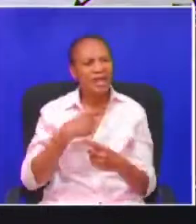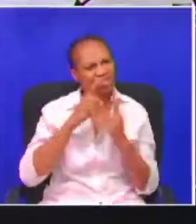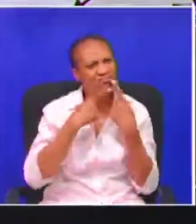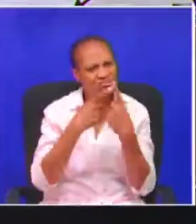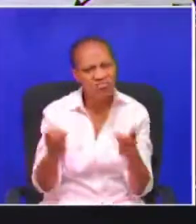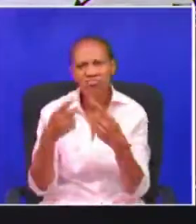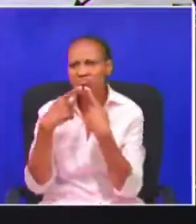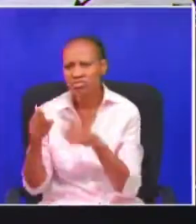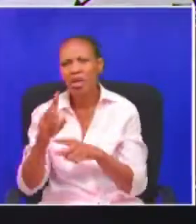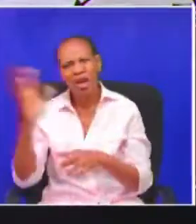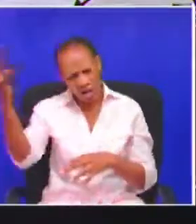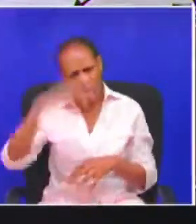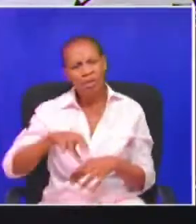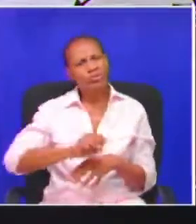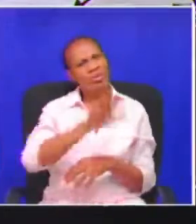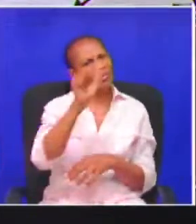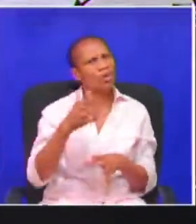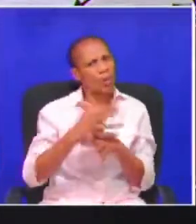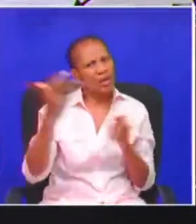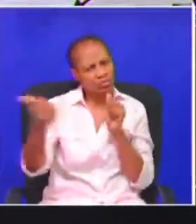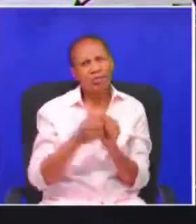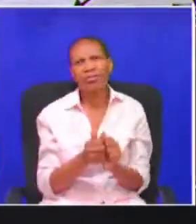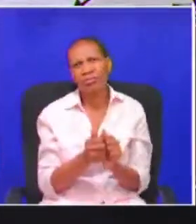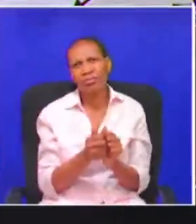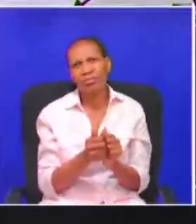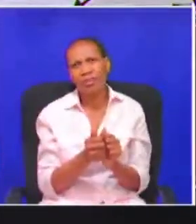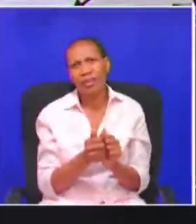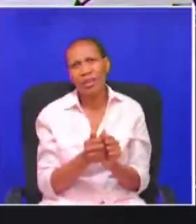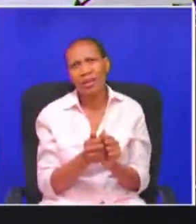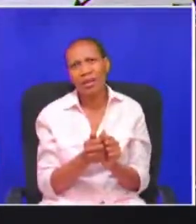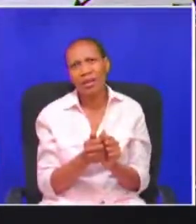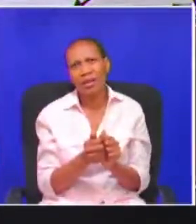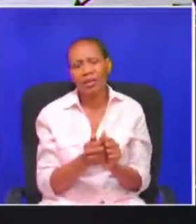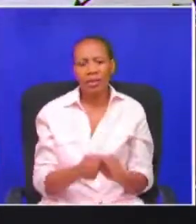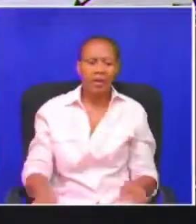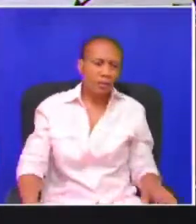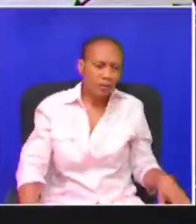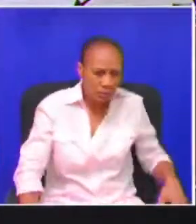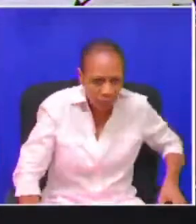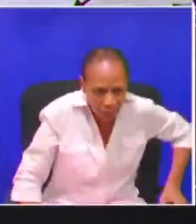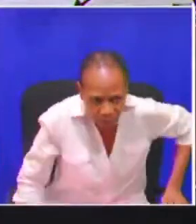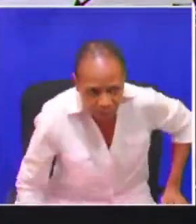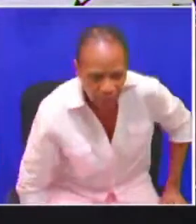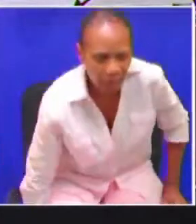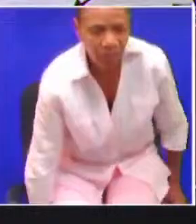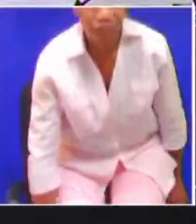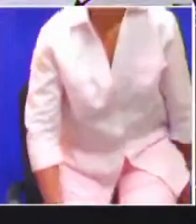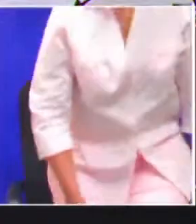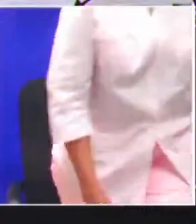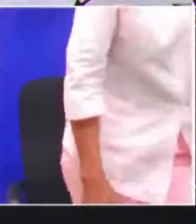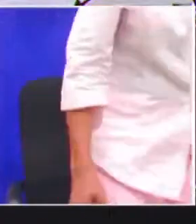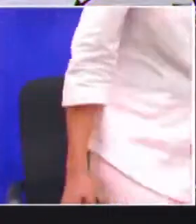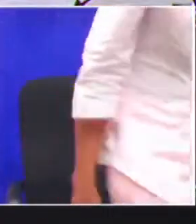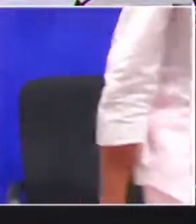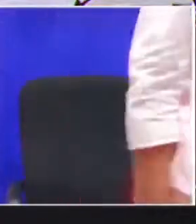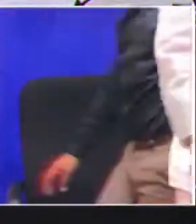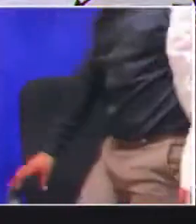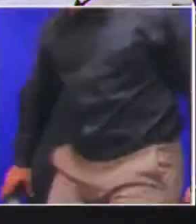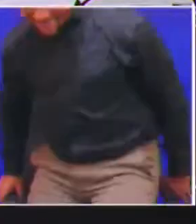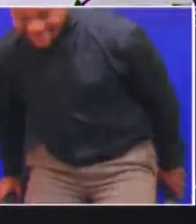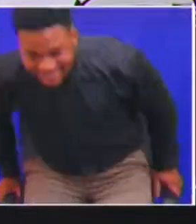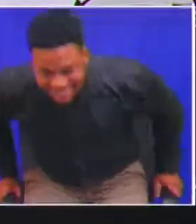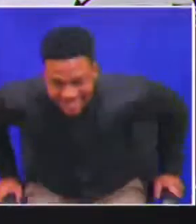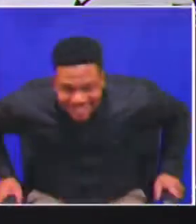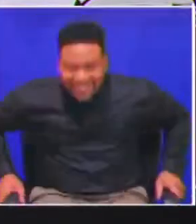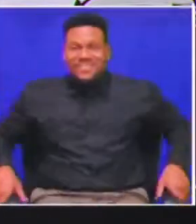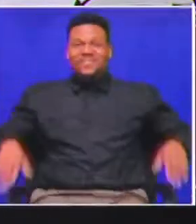so, they also realize it. This is further advanced through policy and regulatory reforms that we have embarked